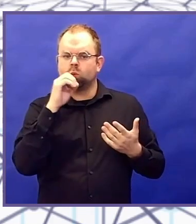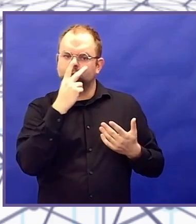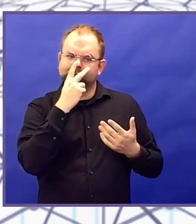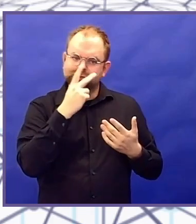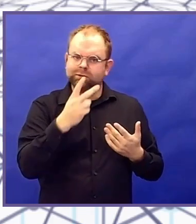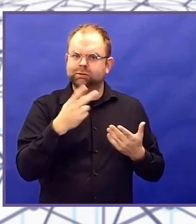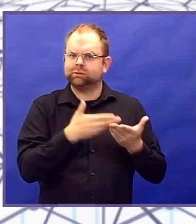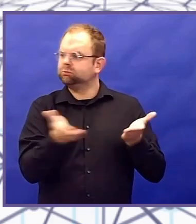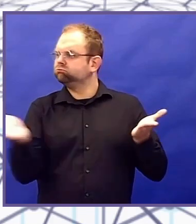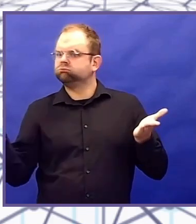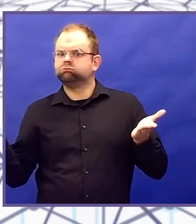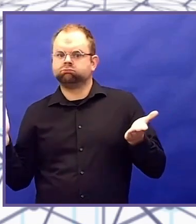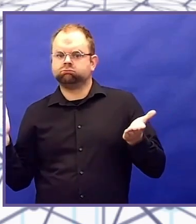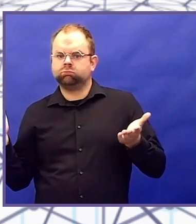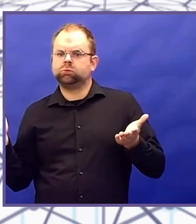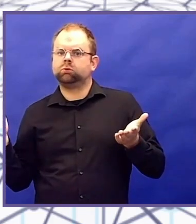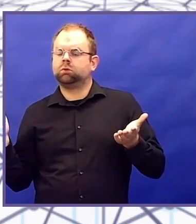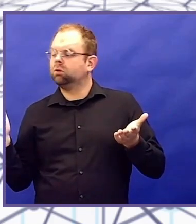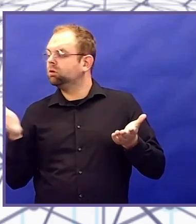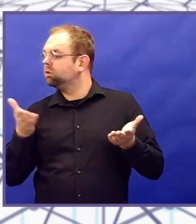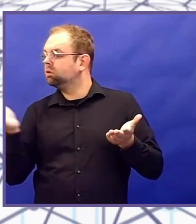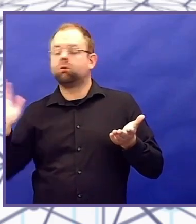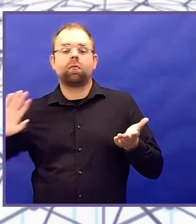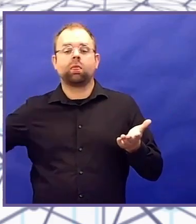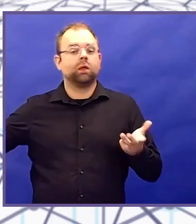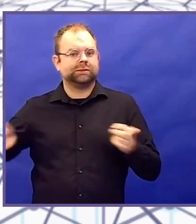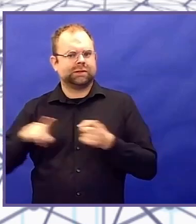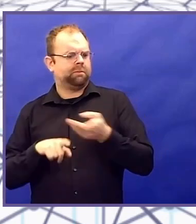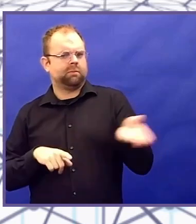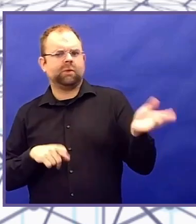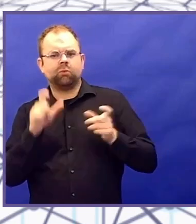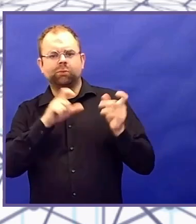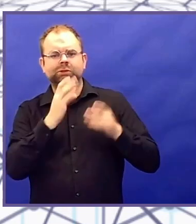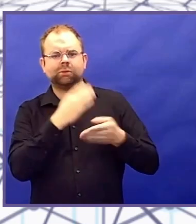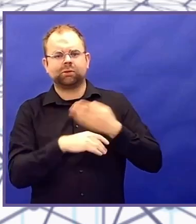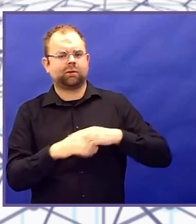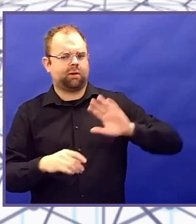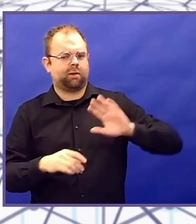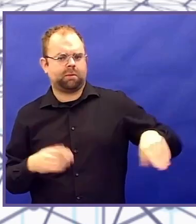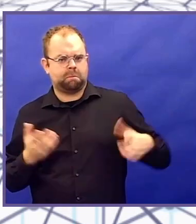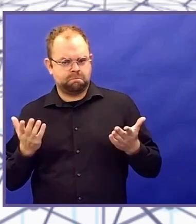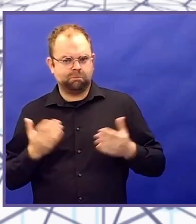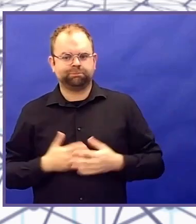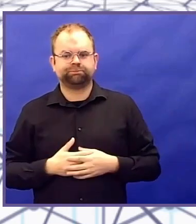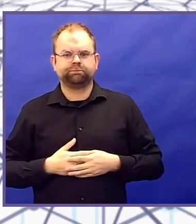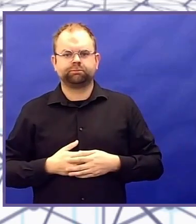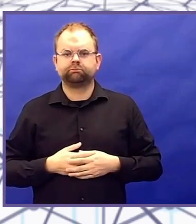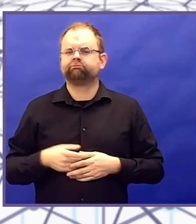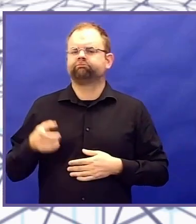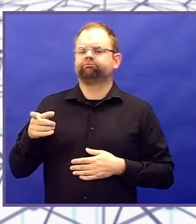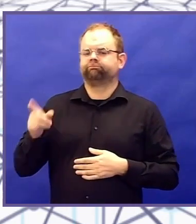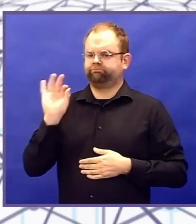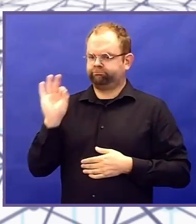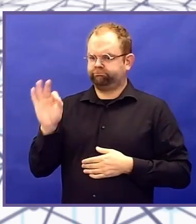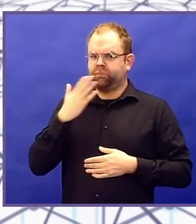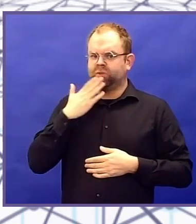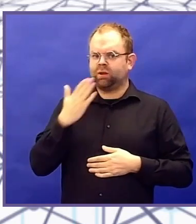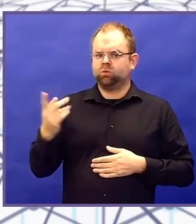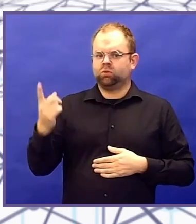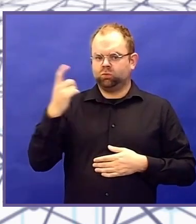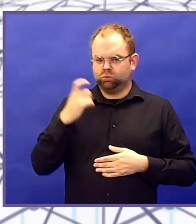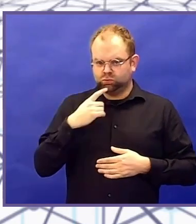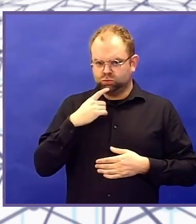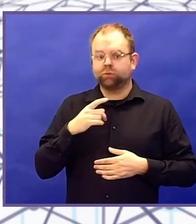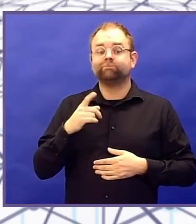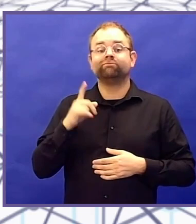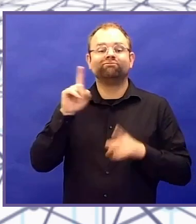right? Now, imagine yourself, of course, we are all here very familiar with disabilities and with the talent that exists in our community. But when